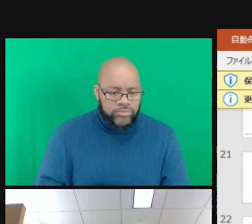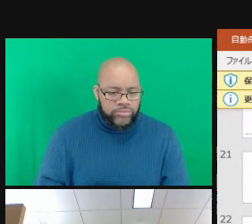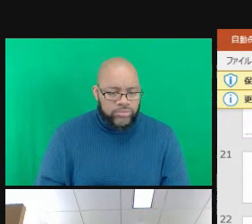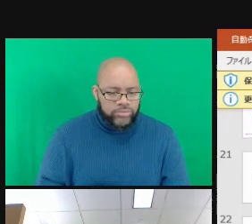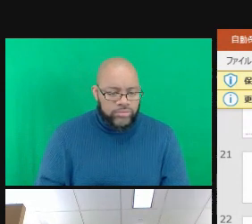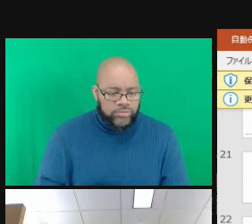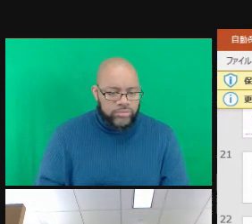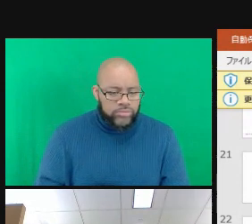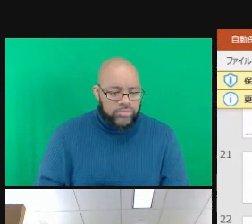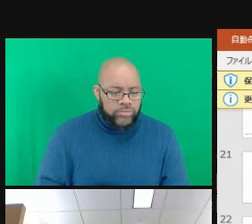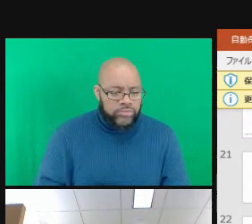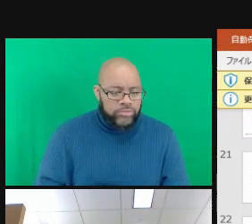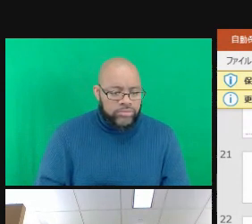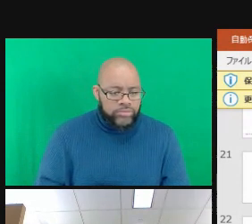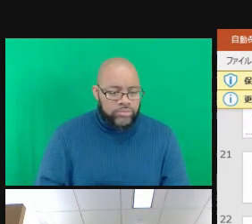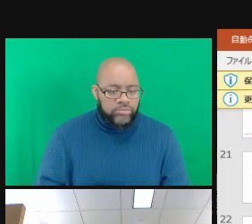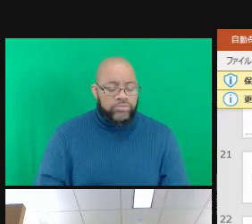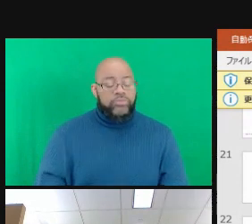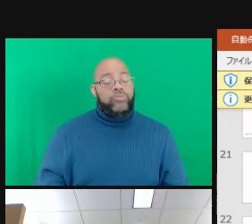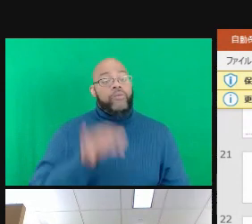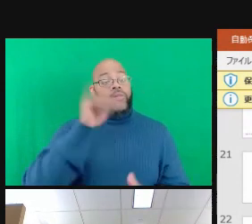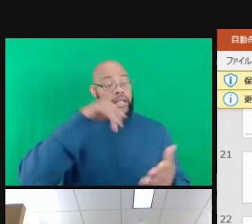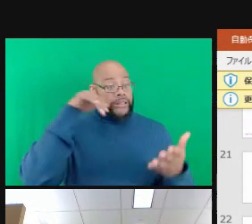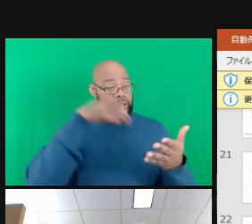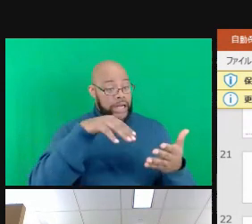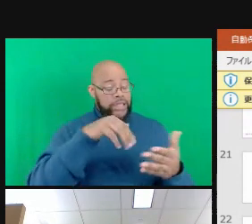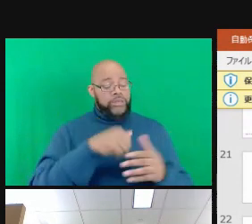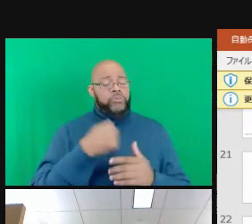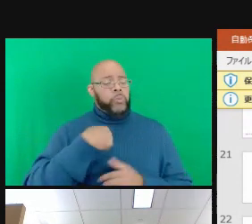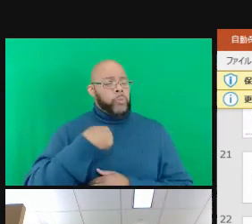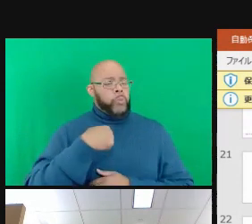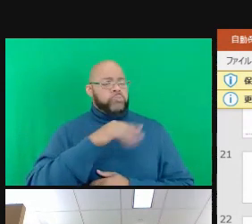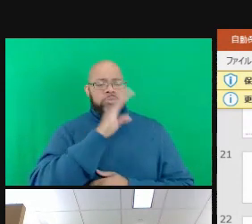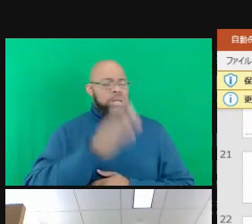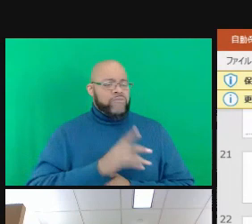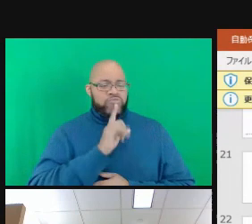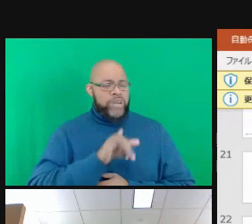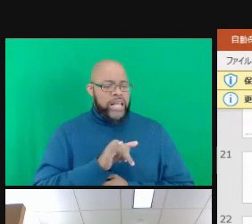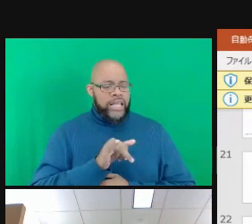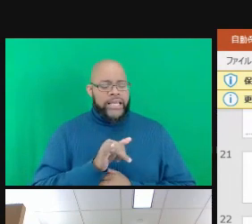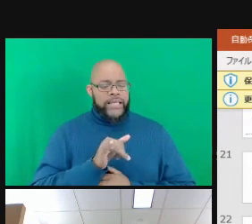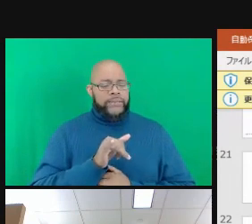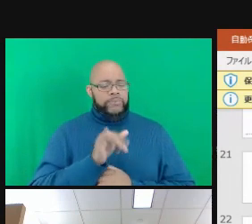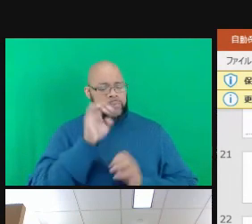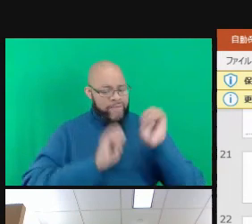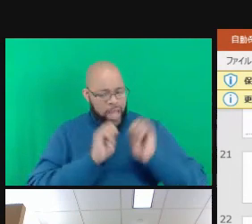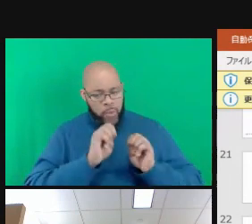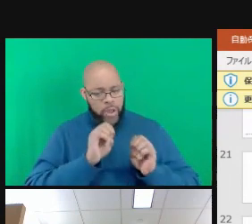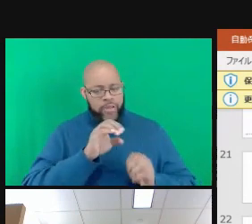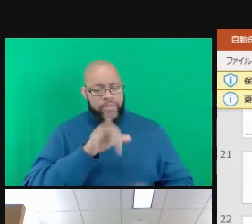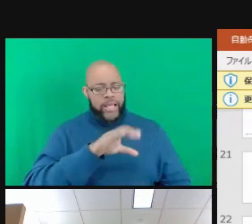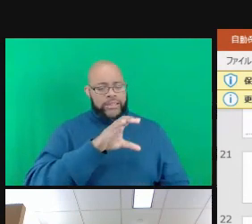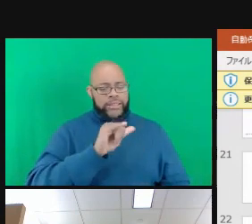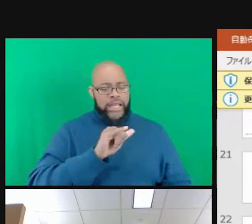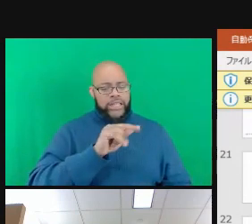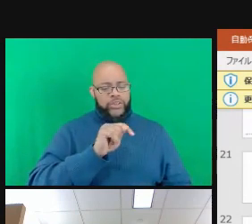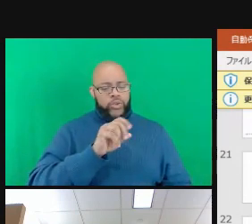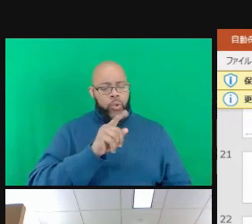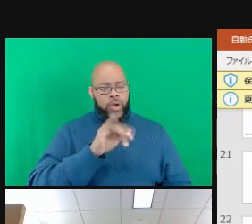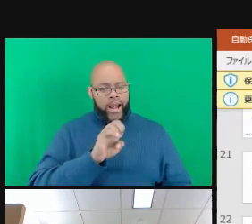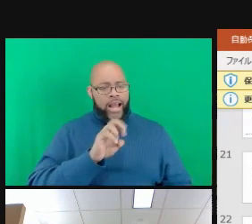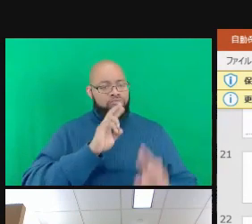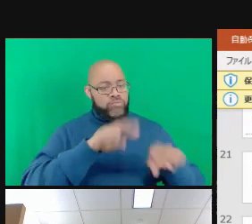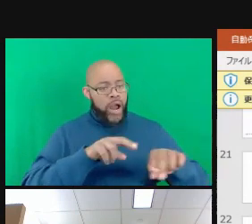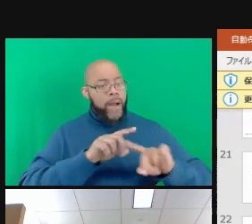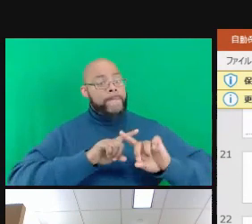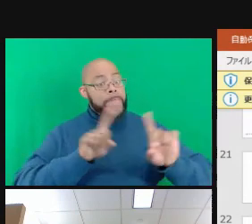I saw in this study like we never evaluated the cytokine responses, but